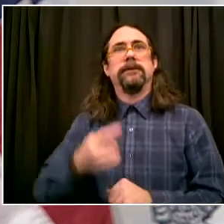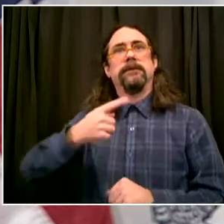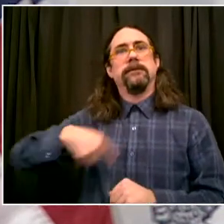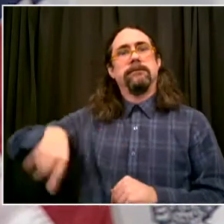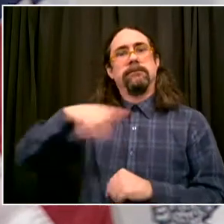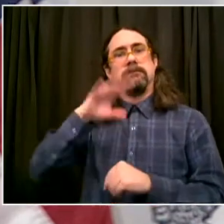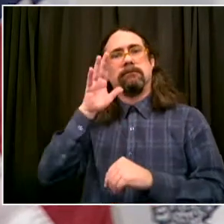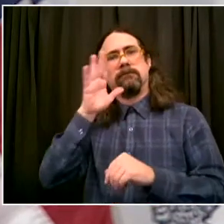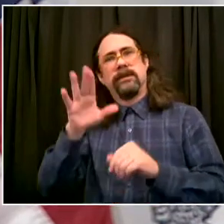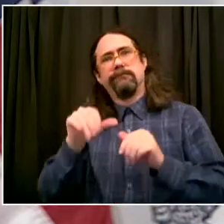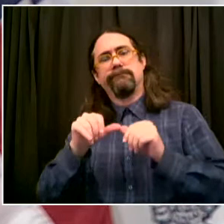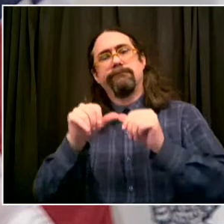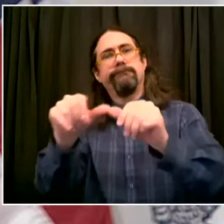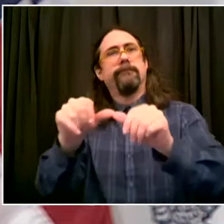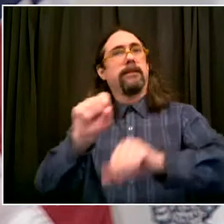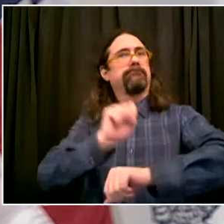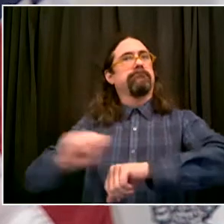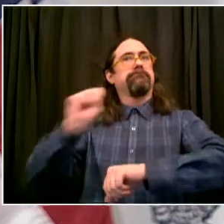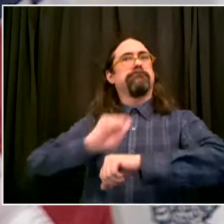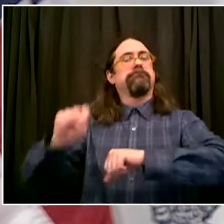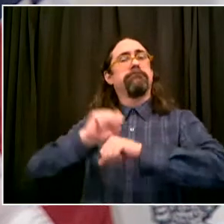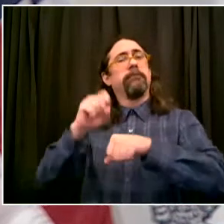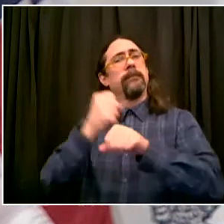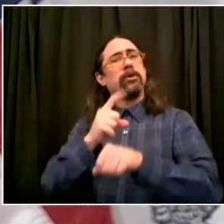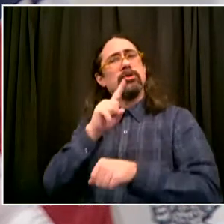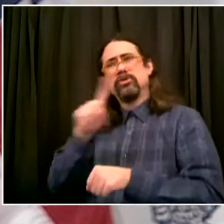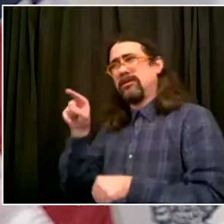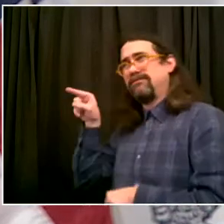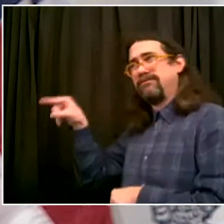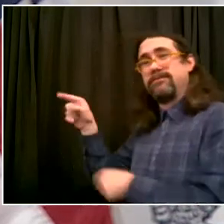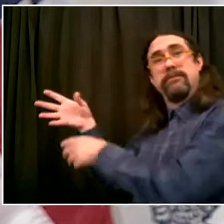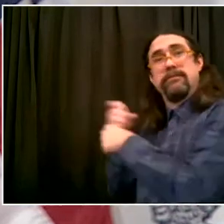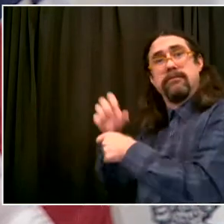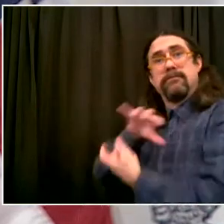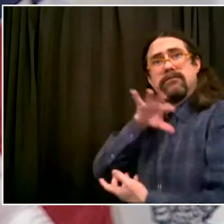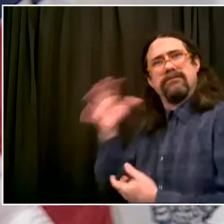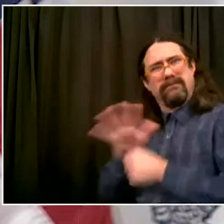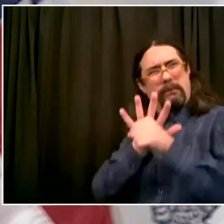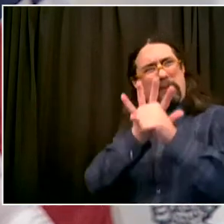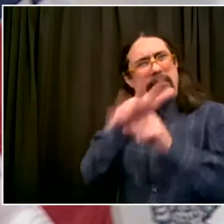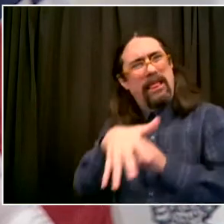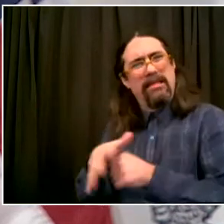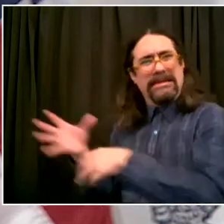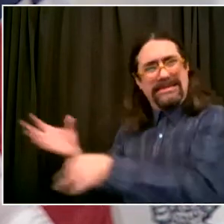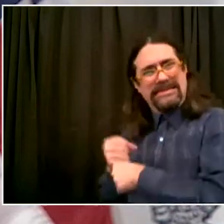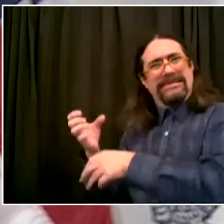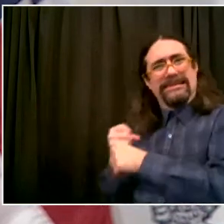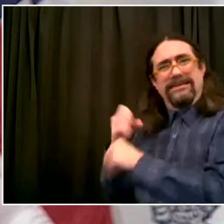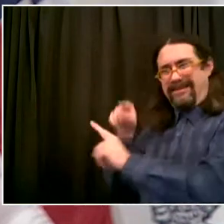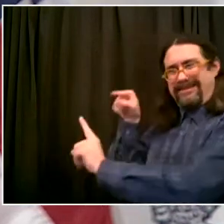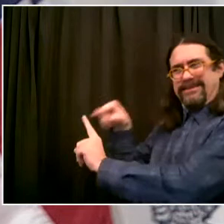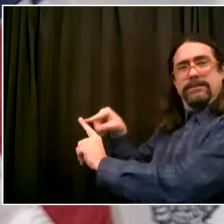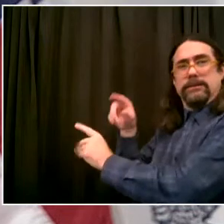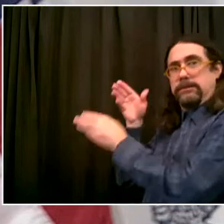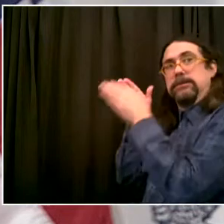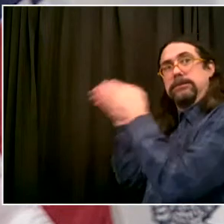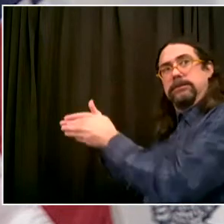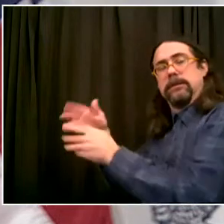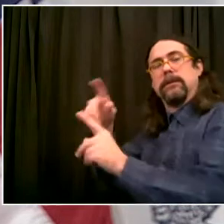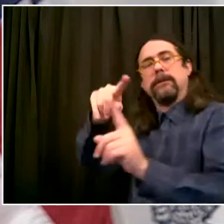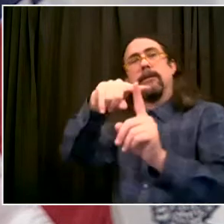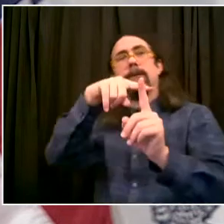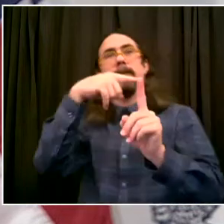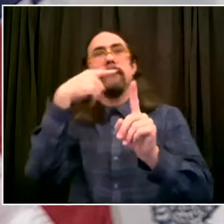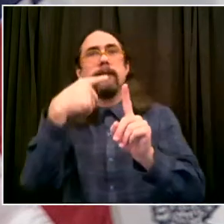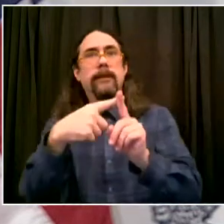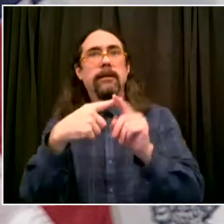grassroots, getting to the sites that people really know in their community, continue to do a lot of communication with people in lots